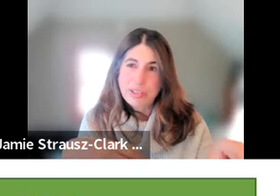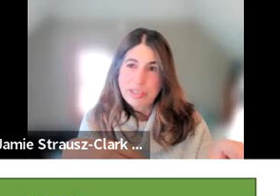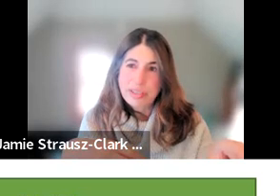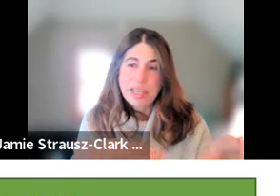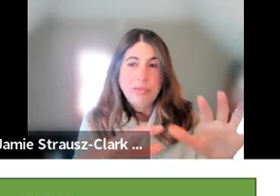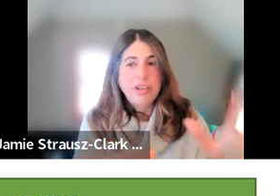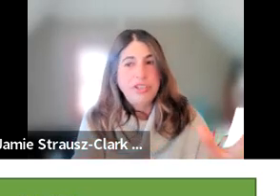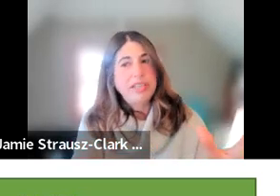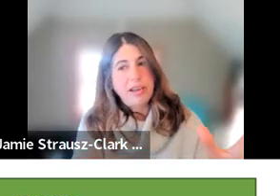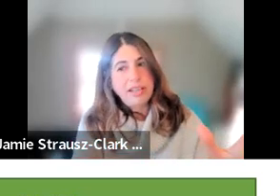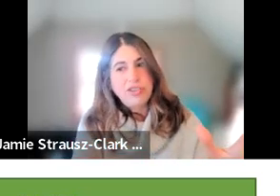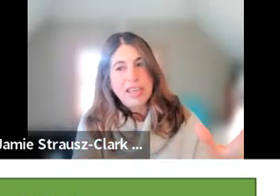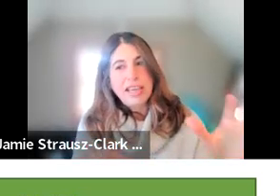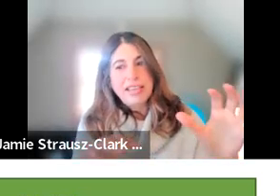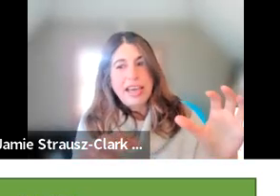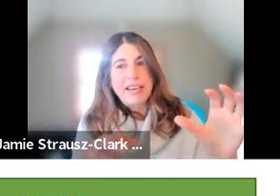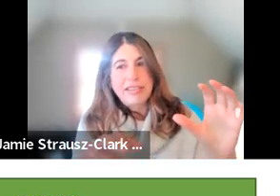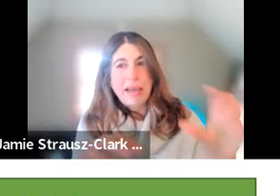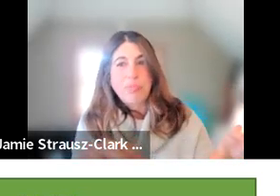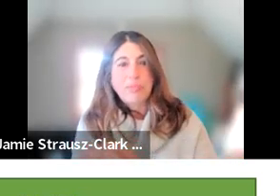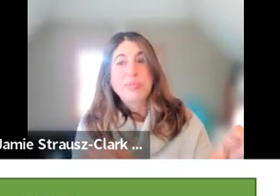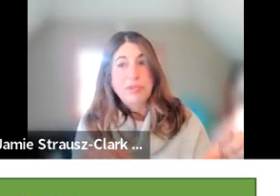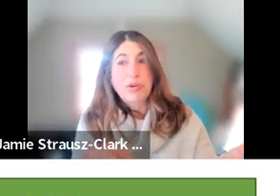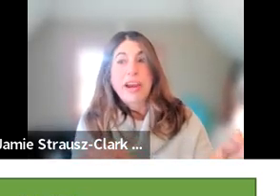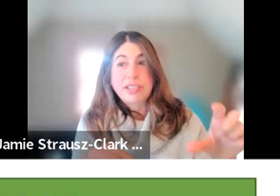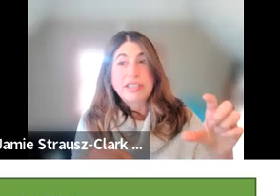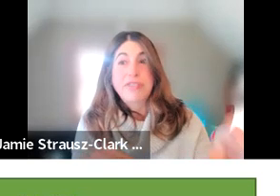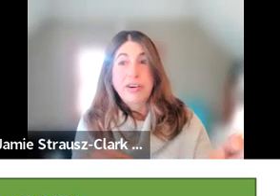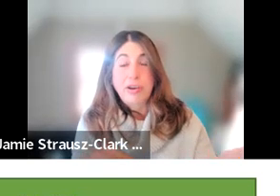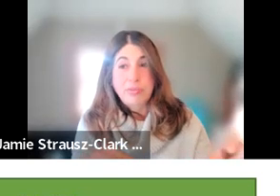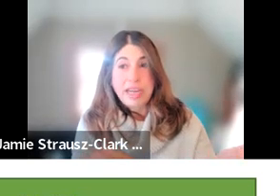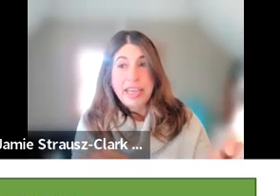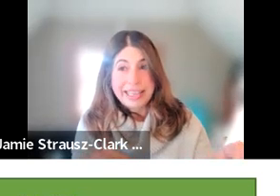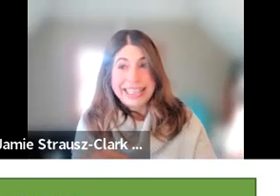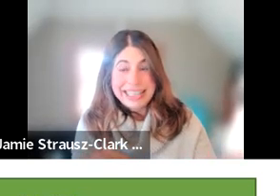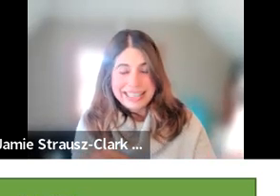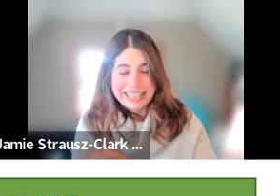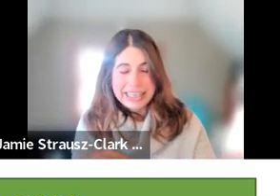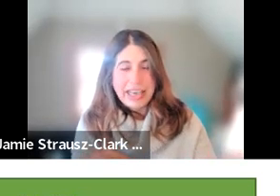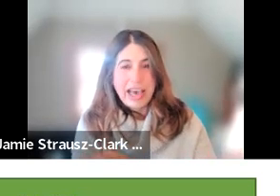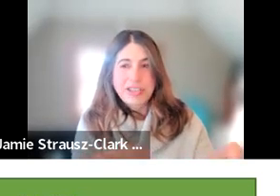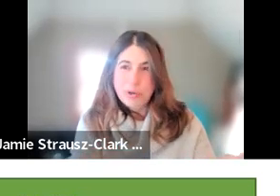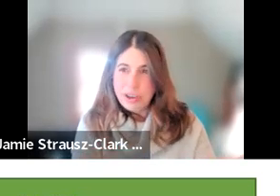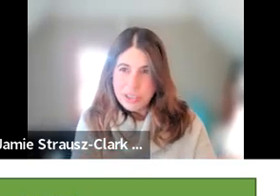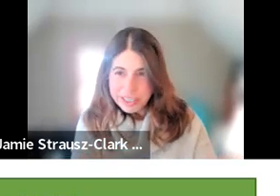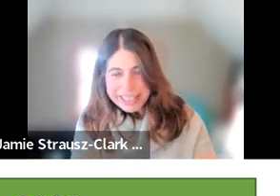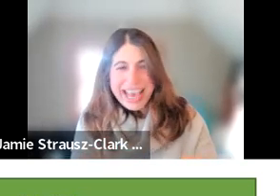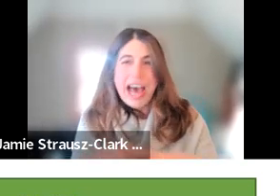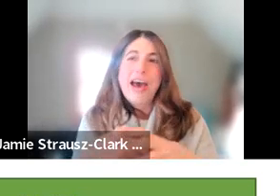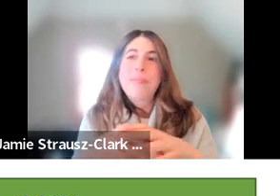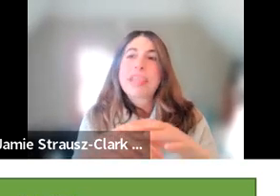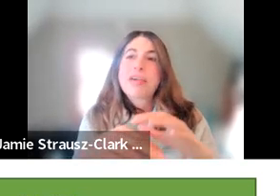on youth systems. I want to acknowledge that probably requires its very own meeting at least. Don't worry,